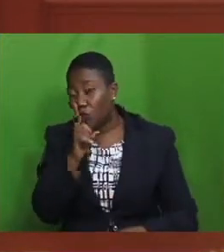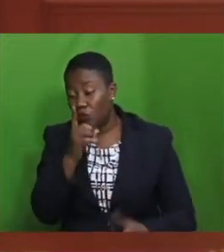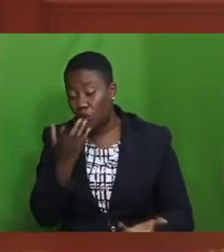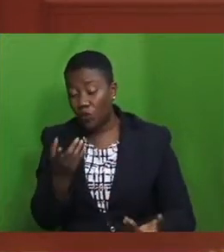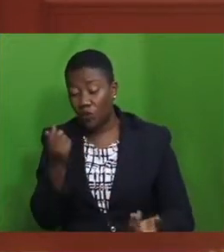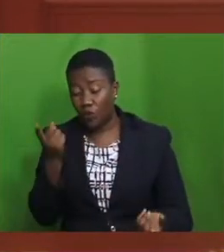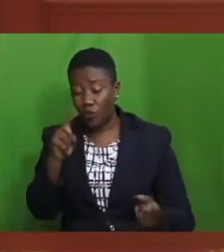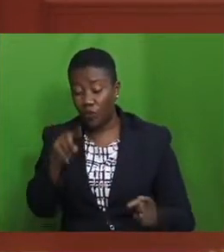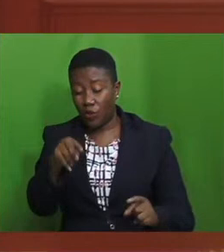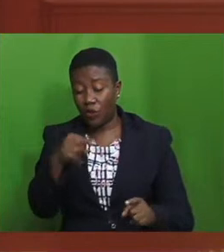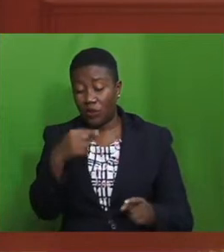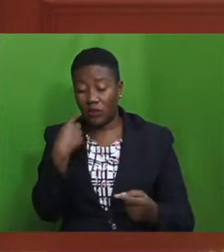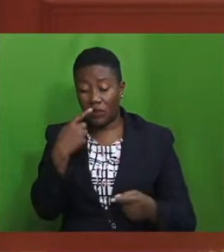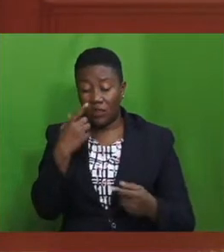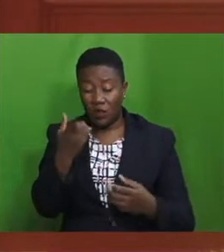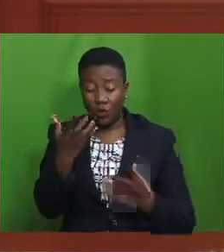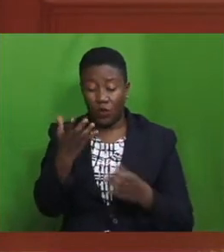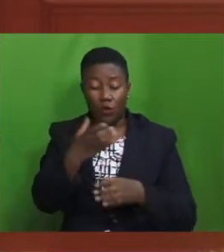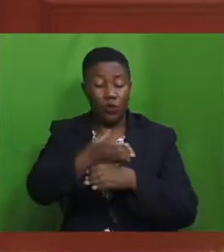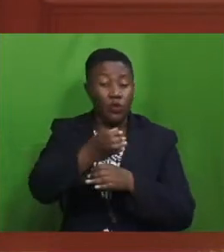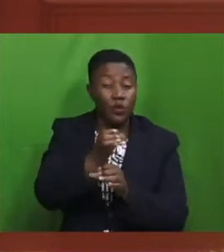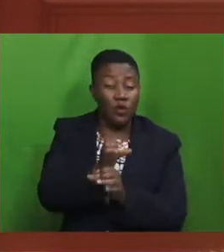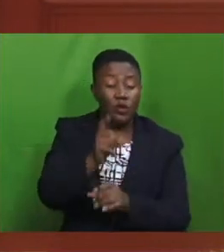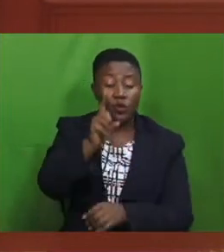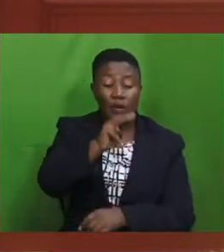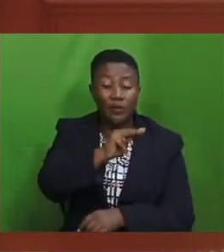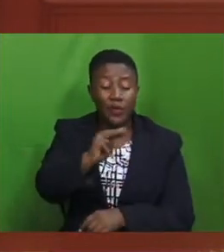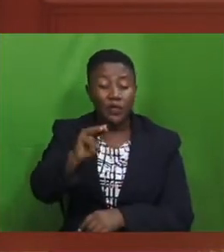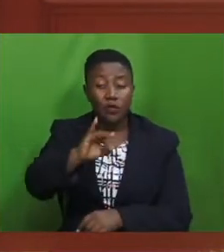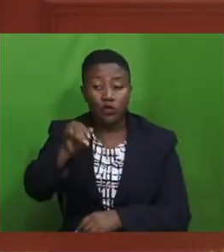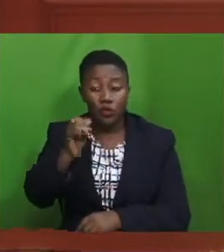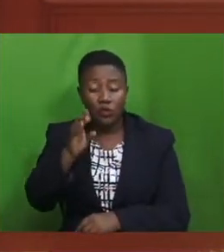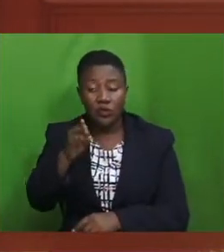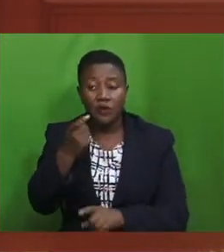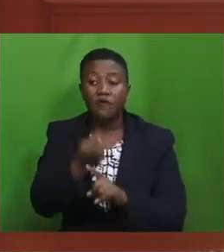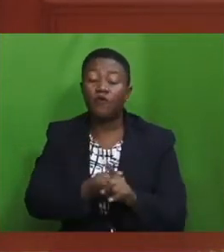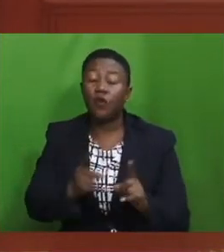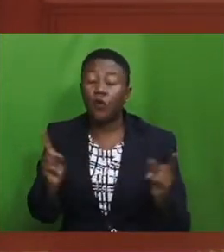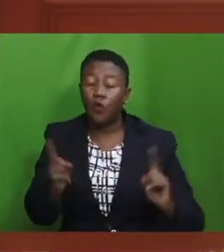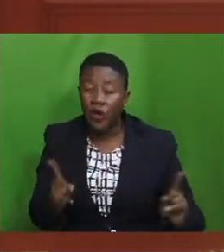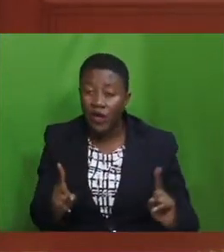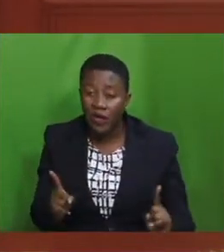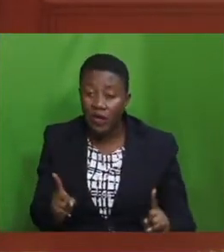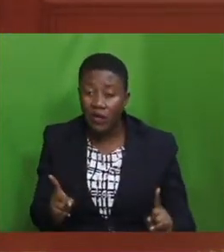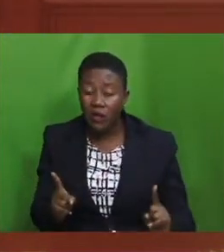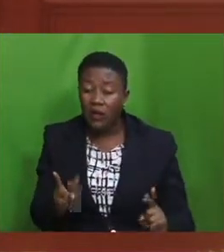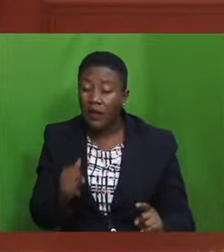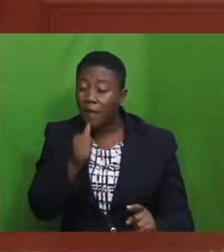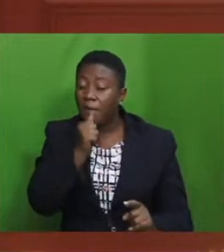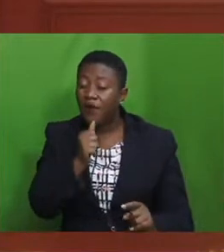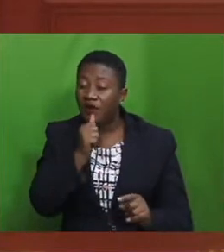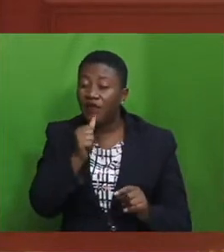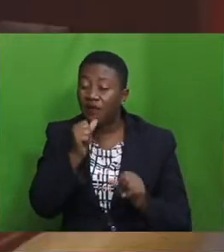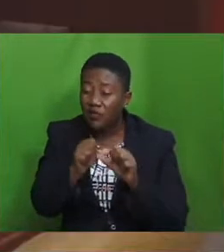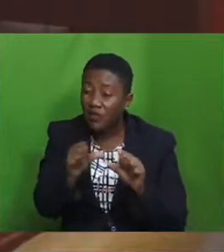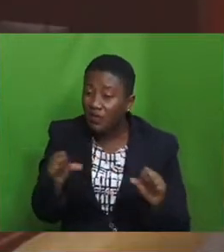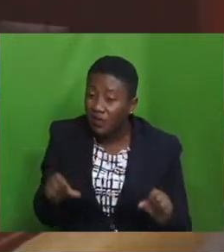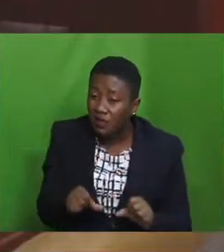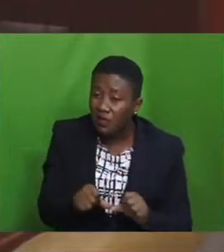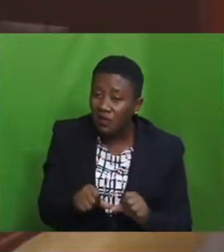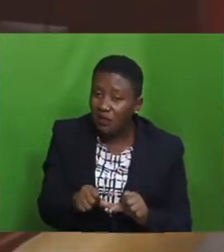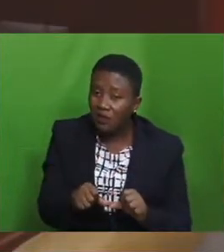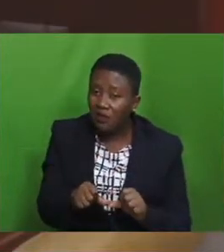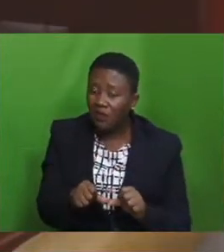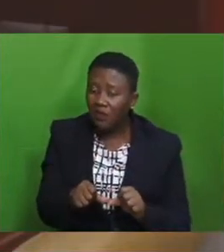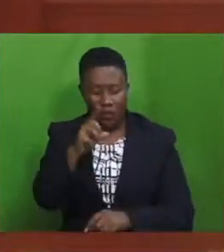to create 1 million jobs, from which sectors of the economy? From which sectors of the economy? It's cheap to